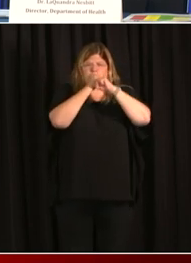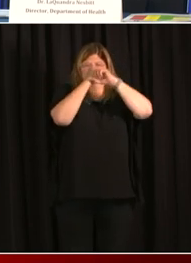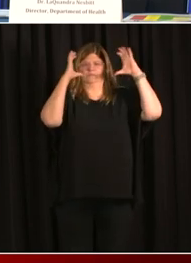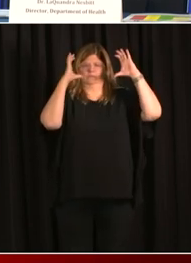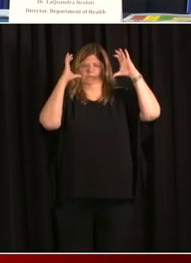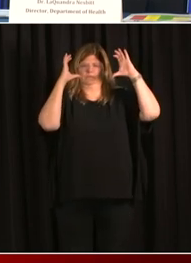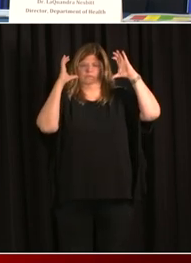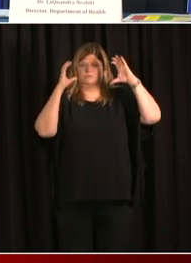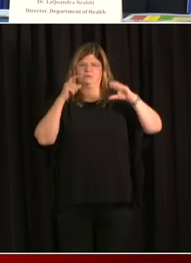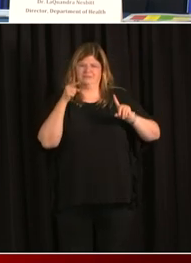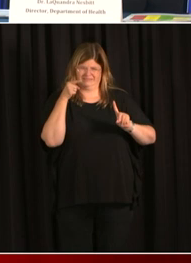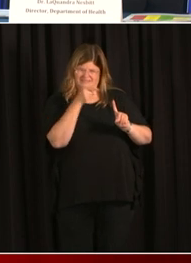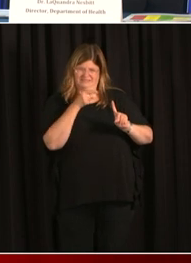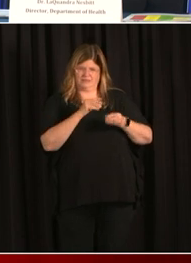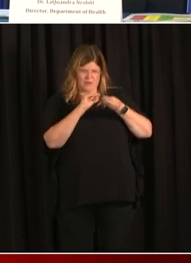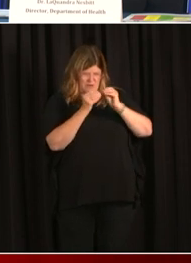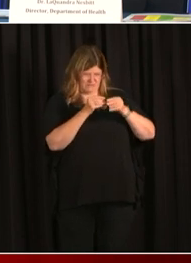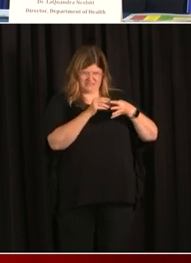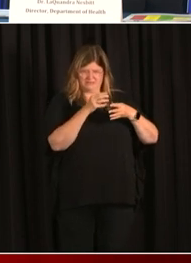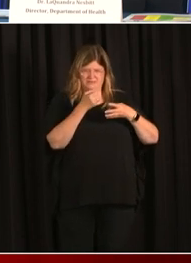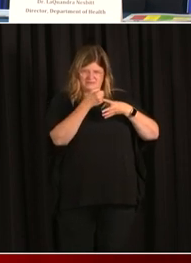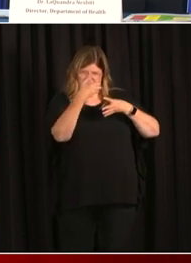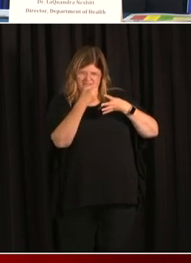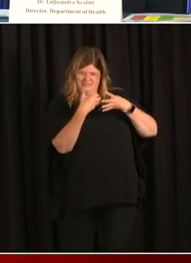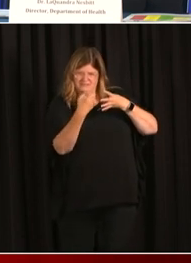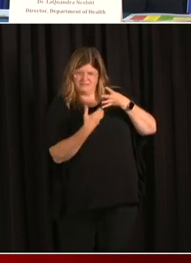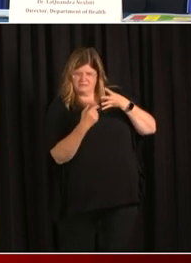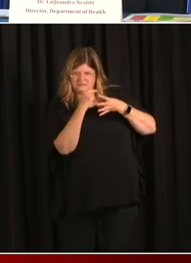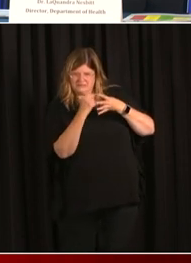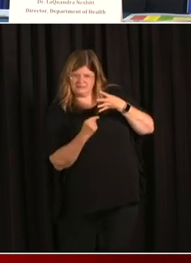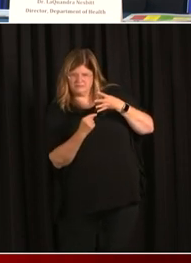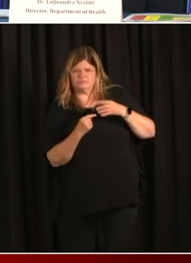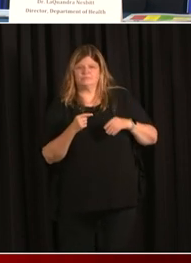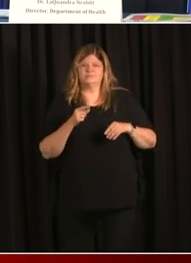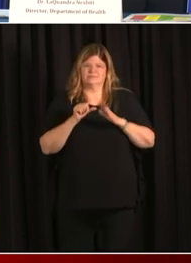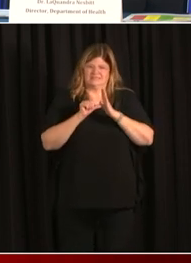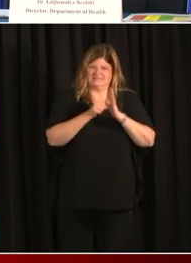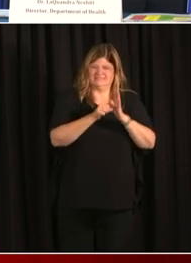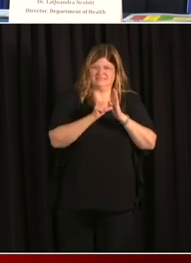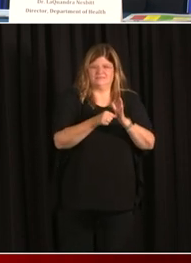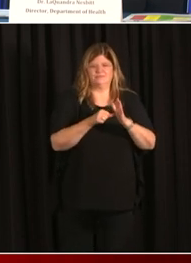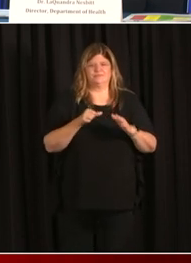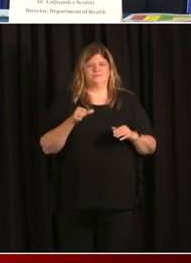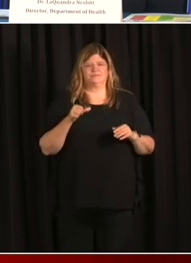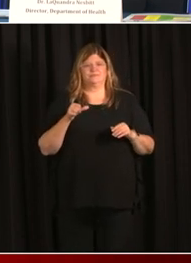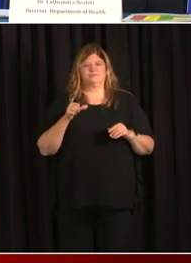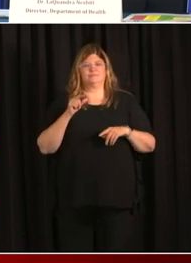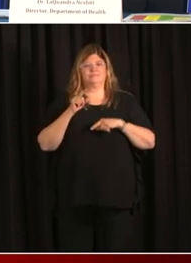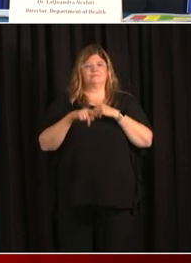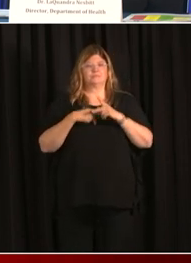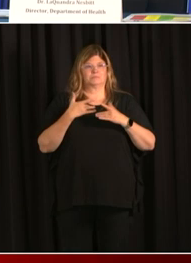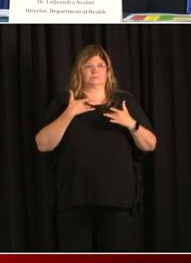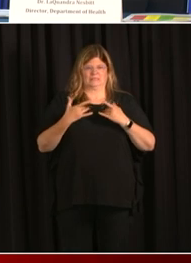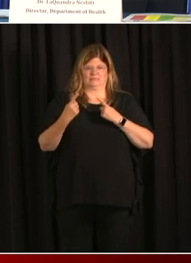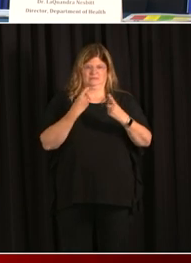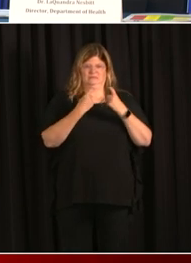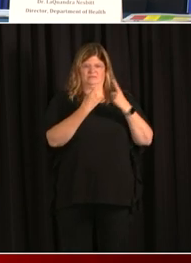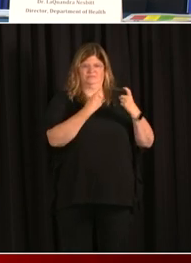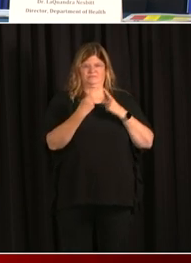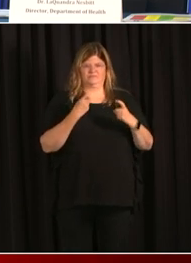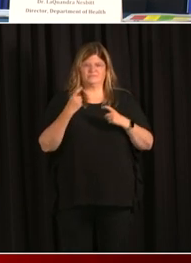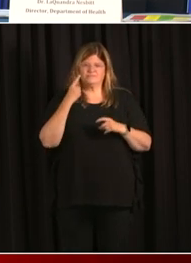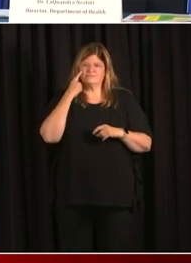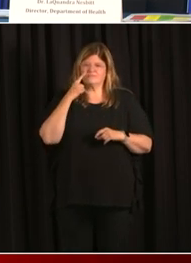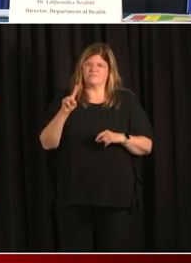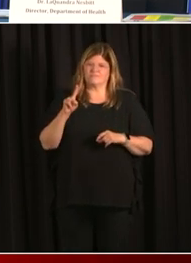specific metrics. With that in mind, and we furthermore, given the types of questions or the inquiries we get